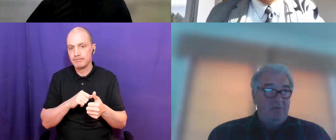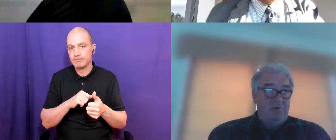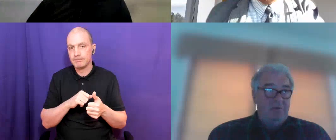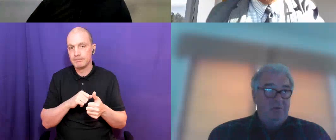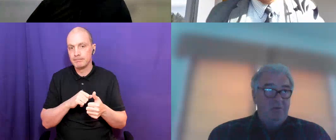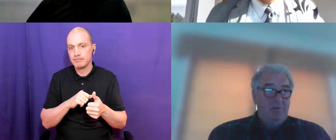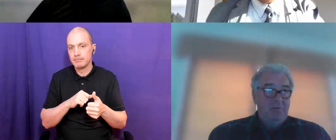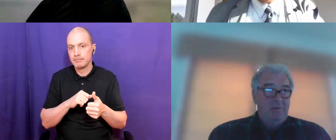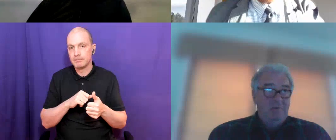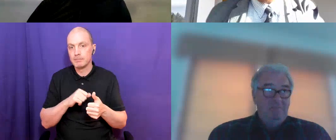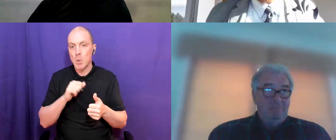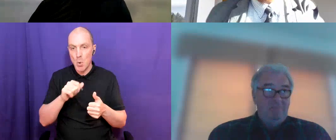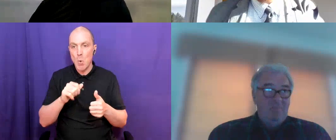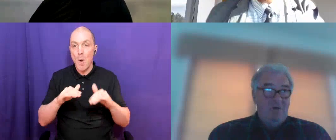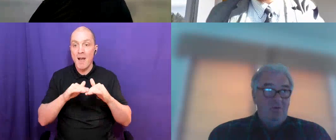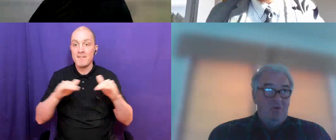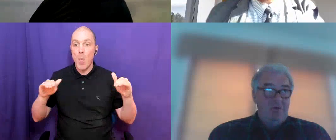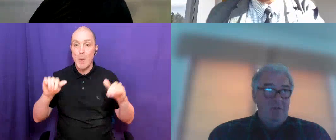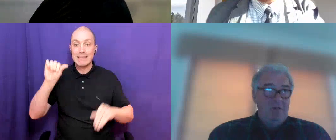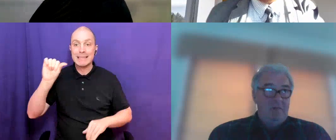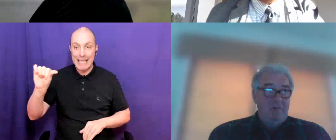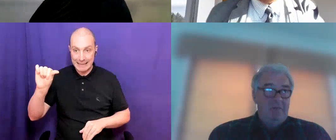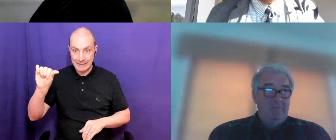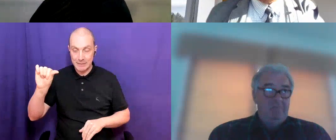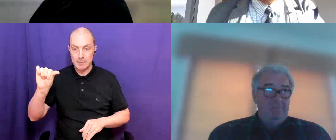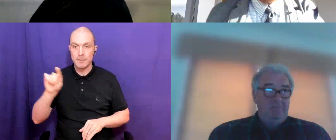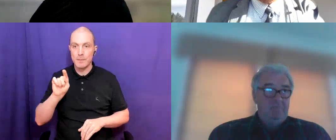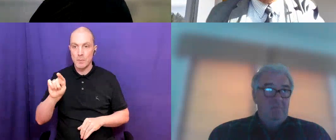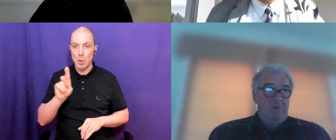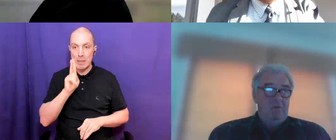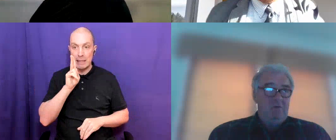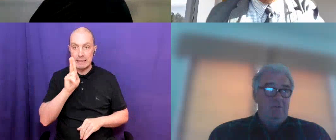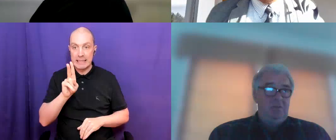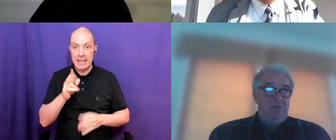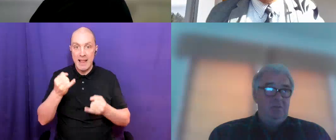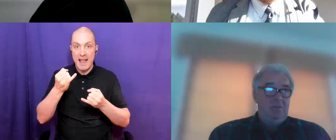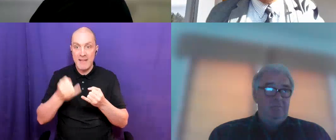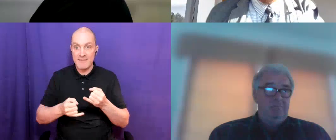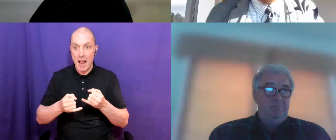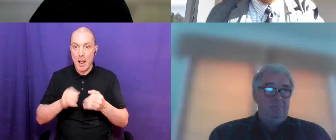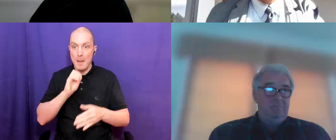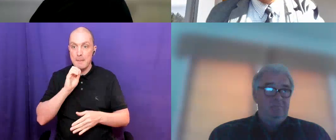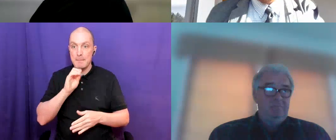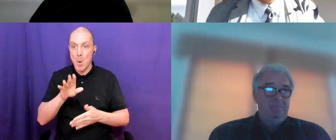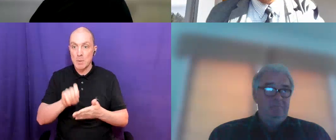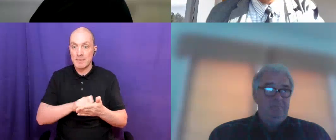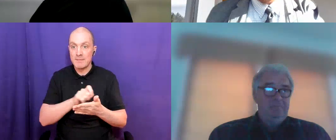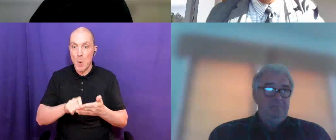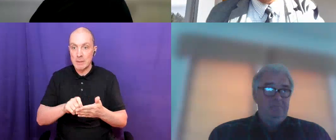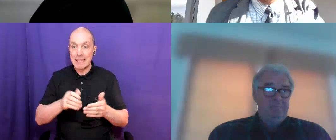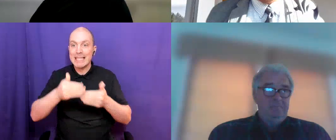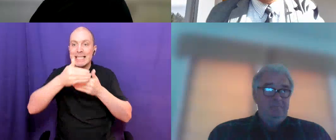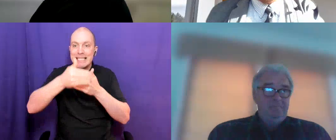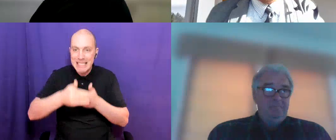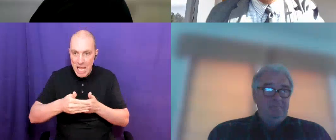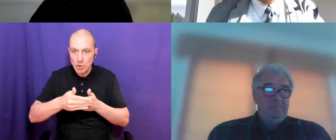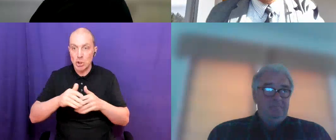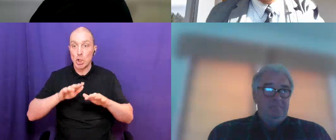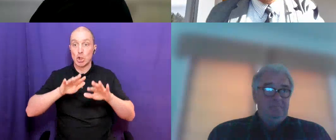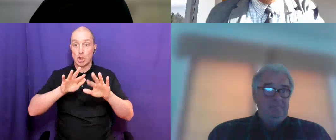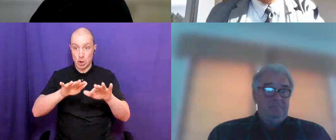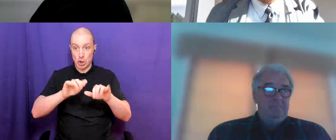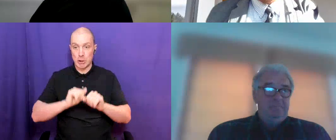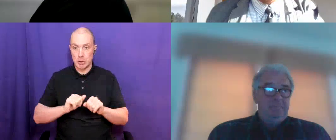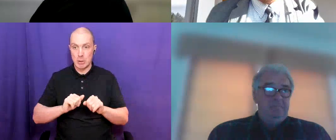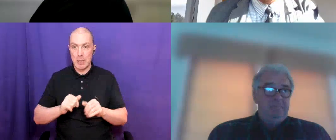of Armada Street Council offices, you'll see that final postal votes opening session will take place there, whereas the main